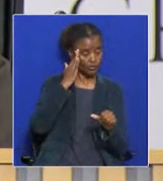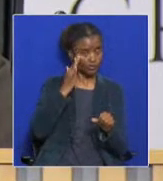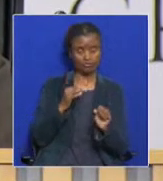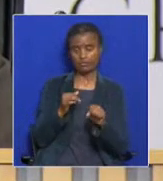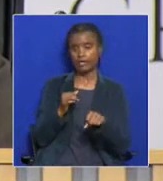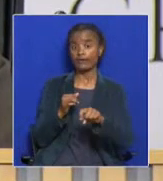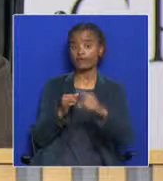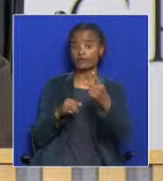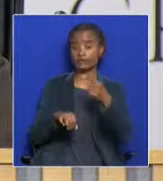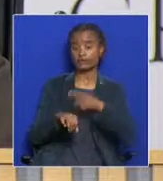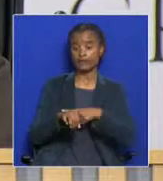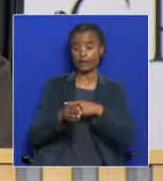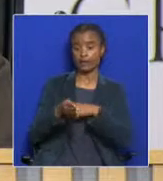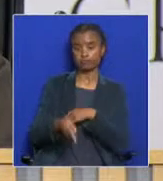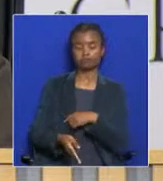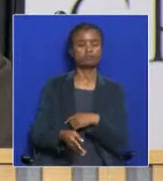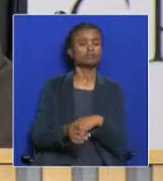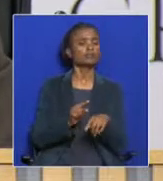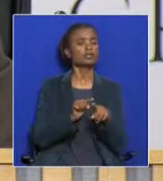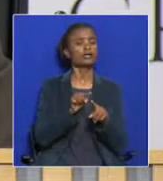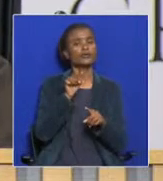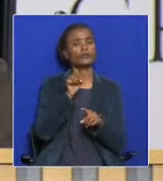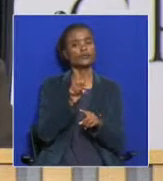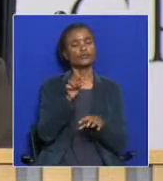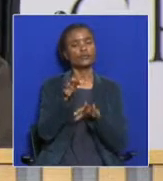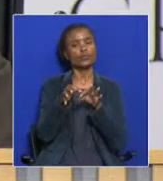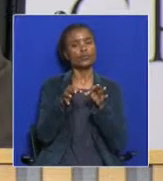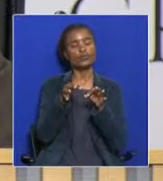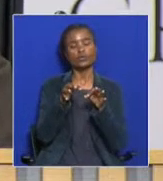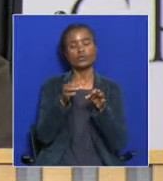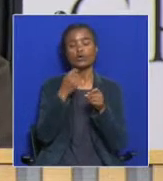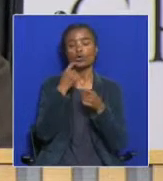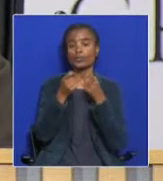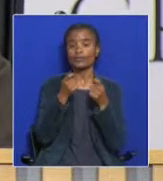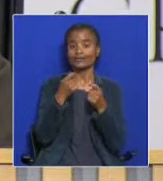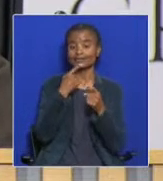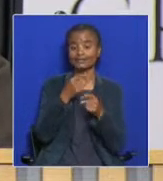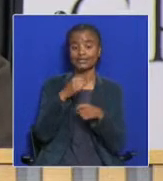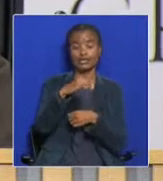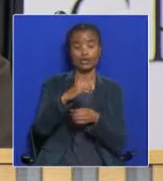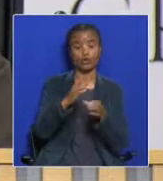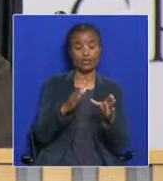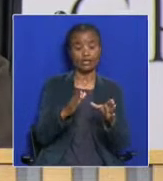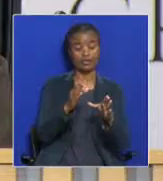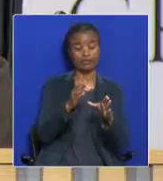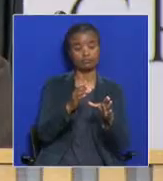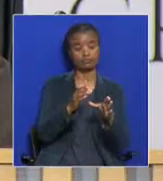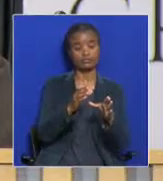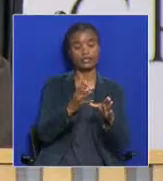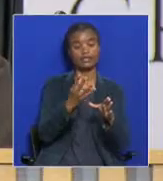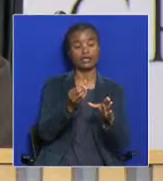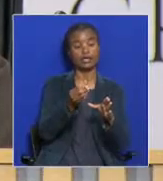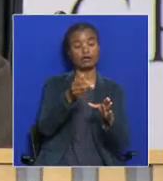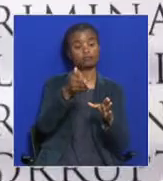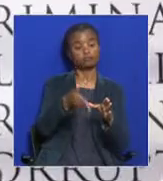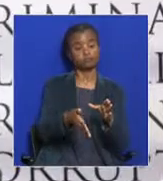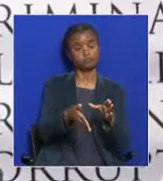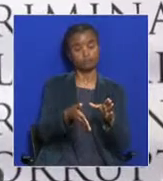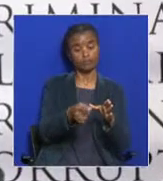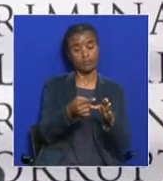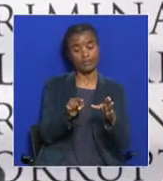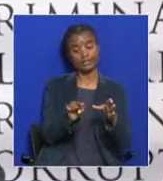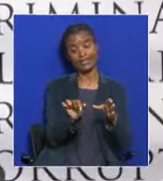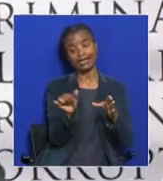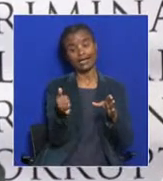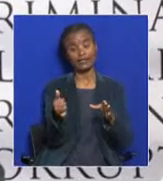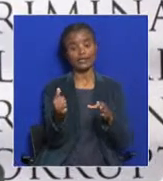the container had been placed was between two other containers, correct? That is correct, Commissioner. And making